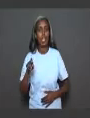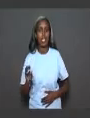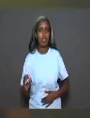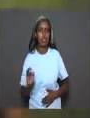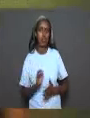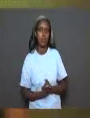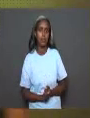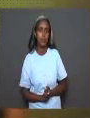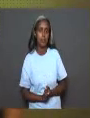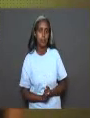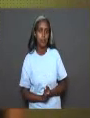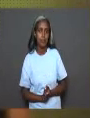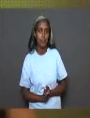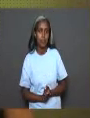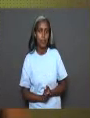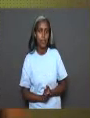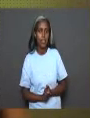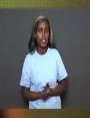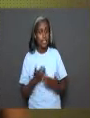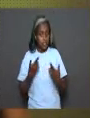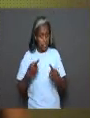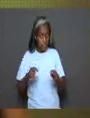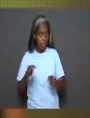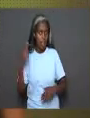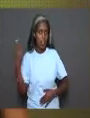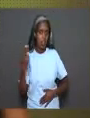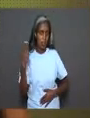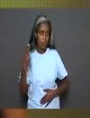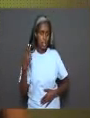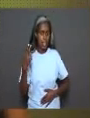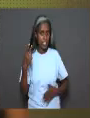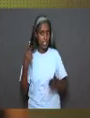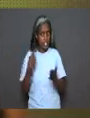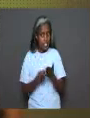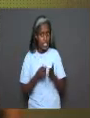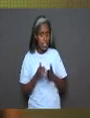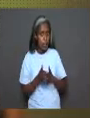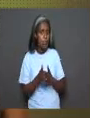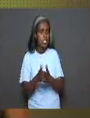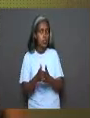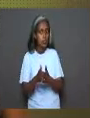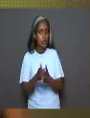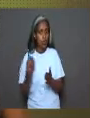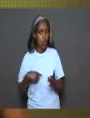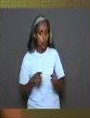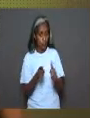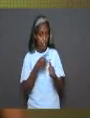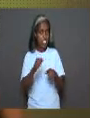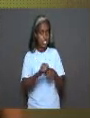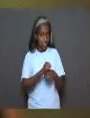x0. Let us try applying this principle to our first activity.